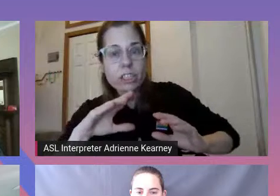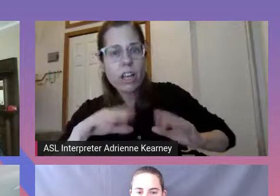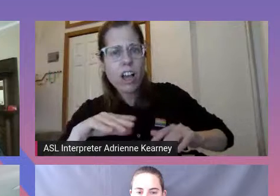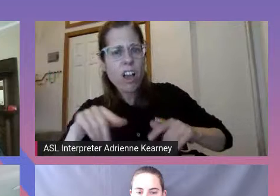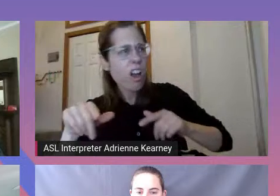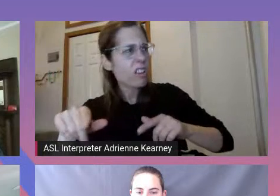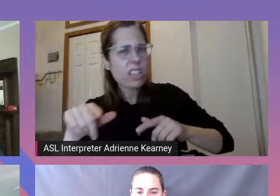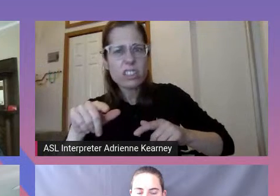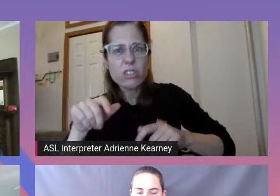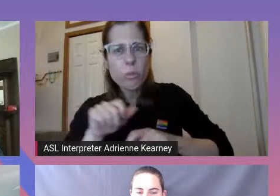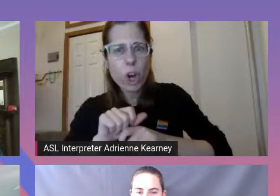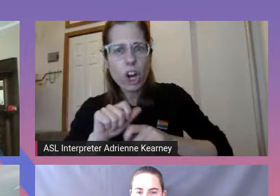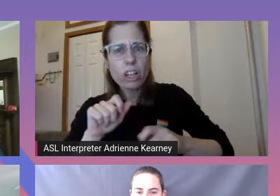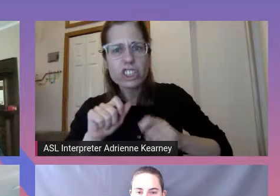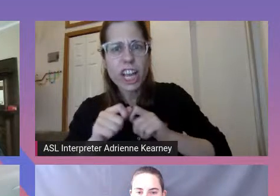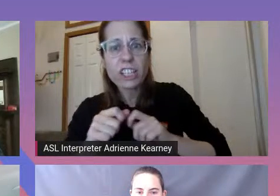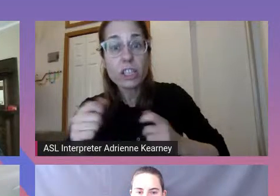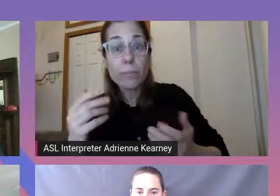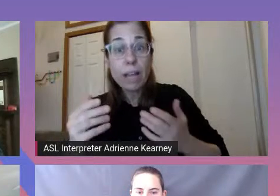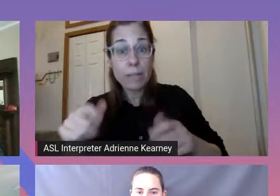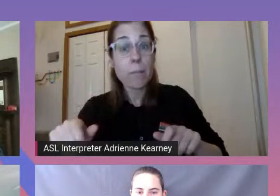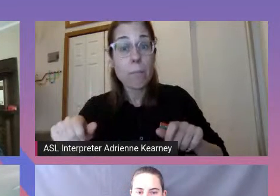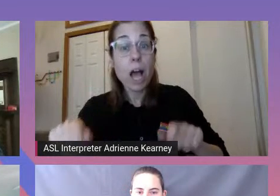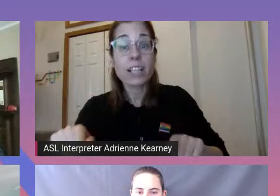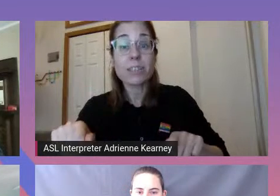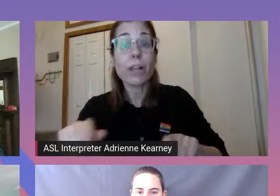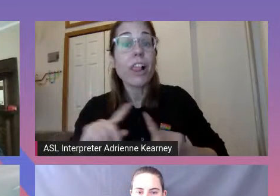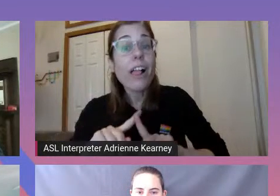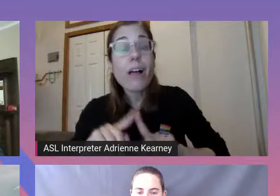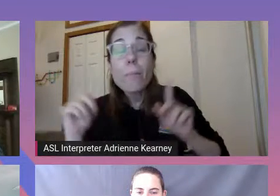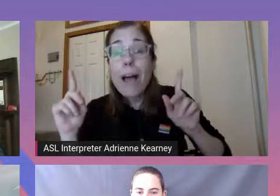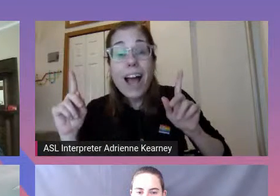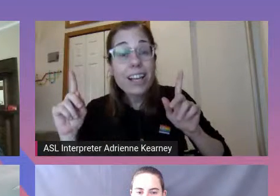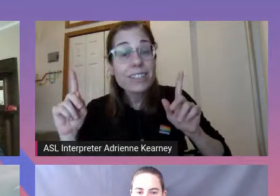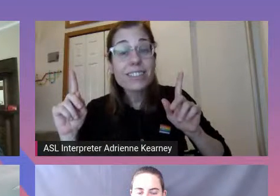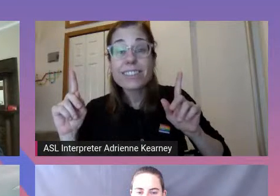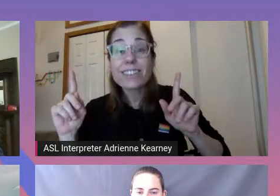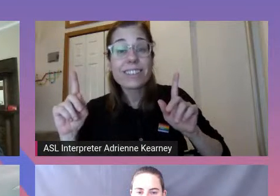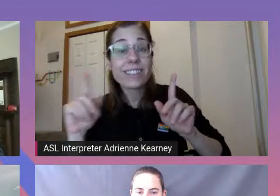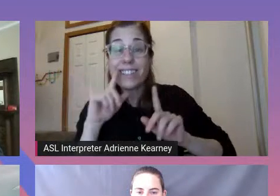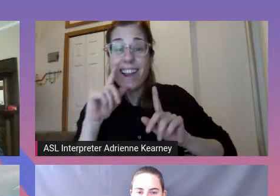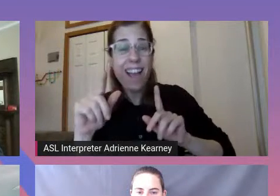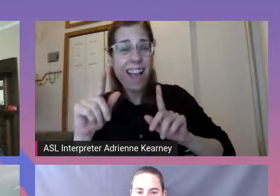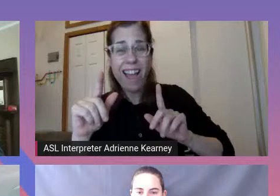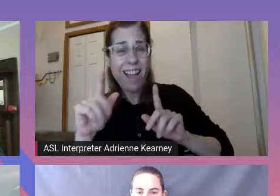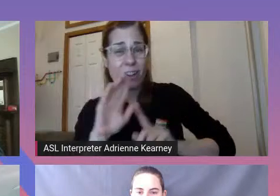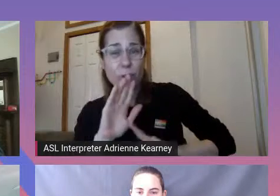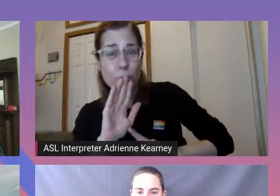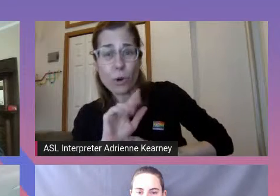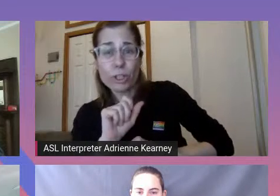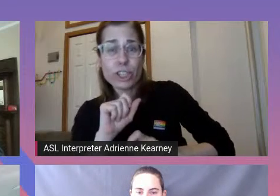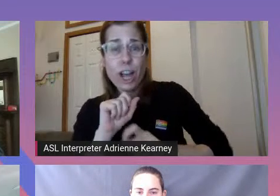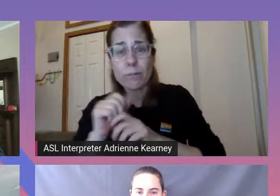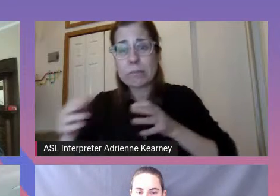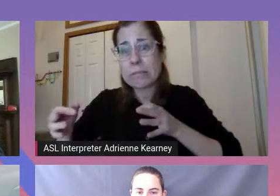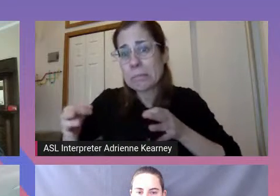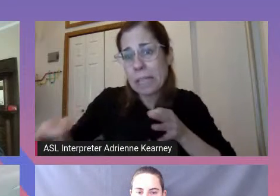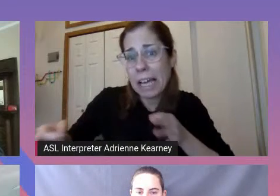do. But you're right. It shouldn't be at the expense of their emotional well-being, for sure.